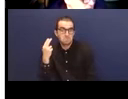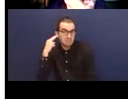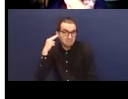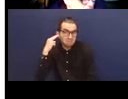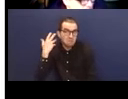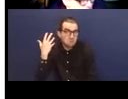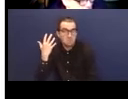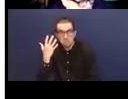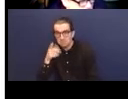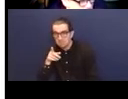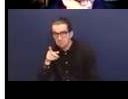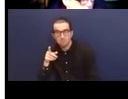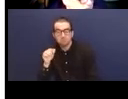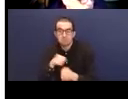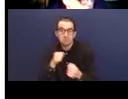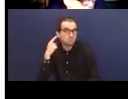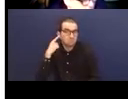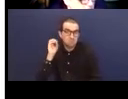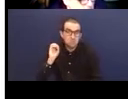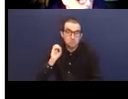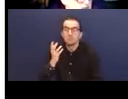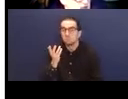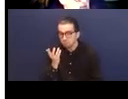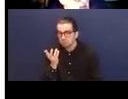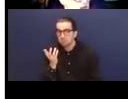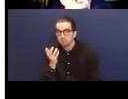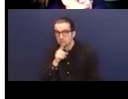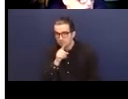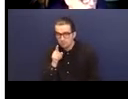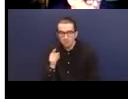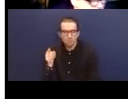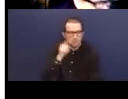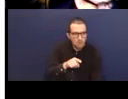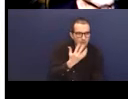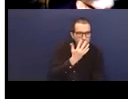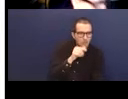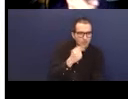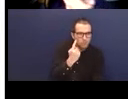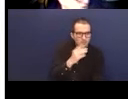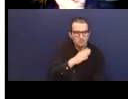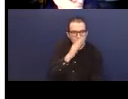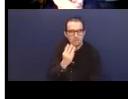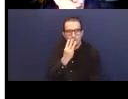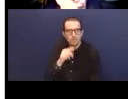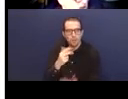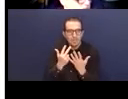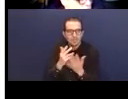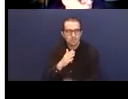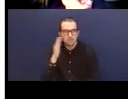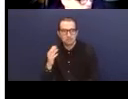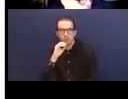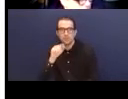5.1% had some degree of mobility problems, 3.8% a lot of difficulty,